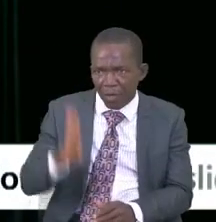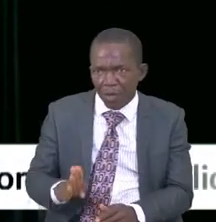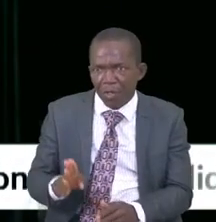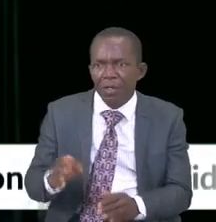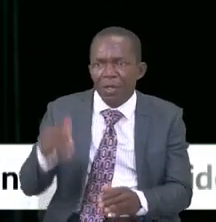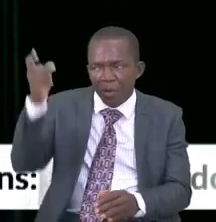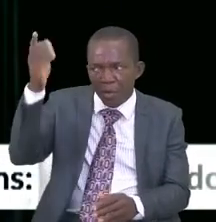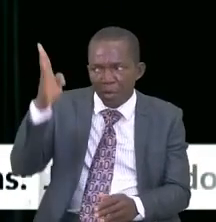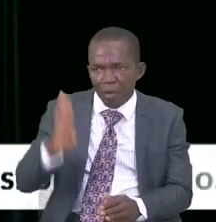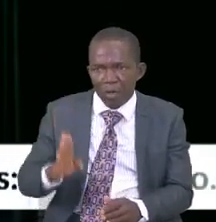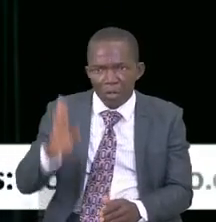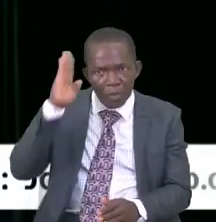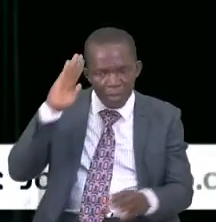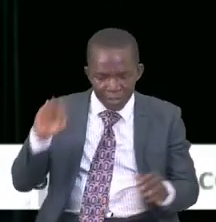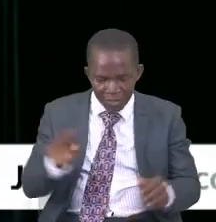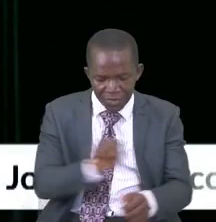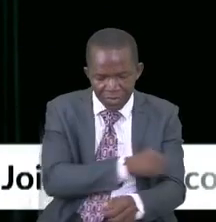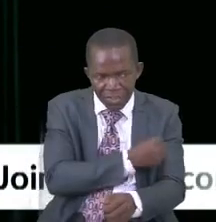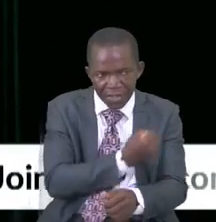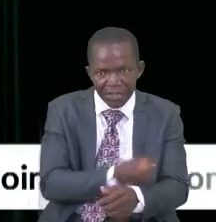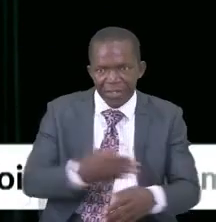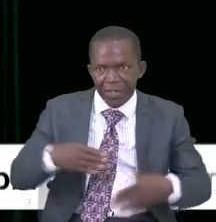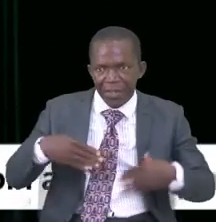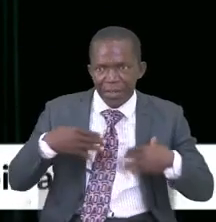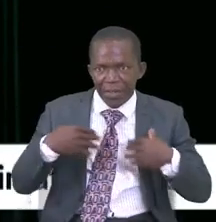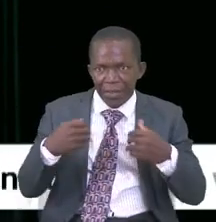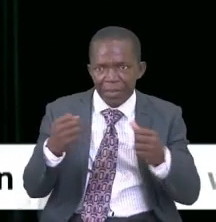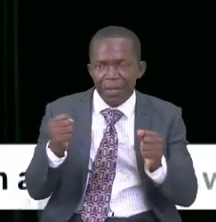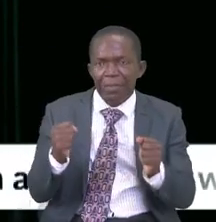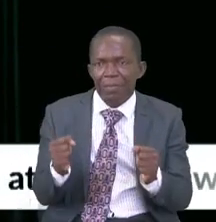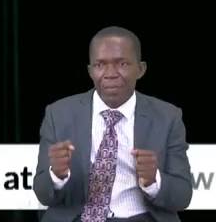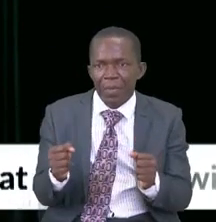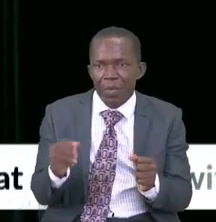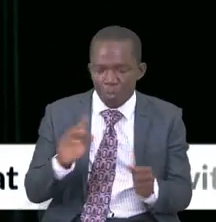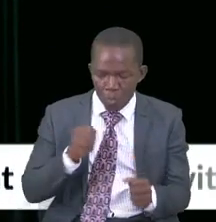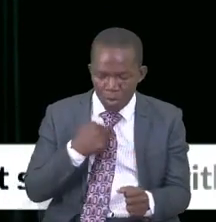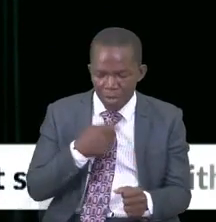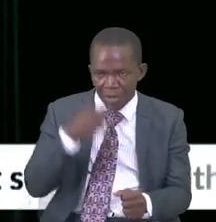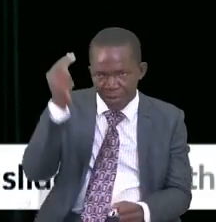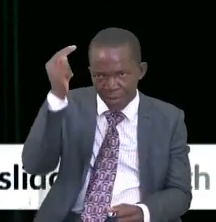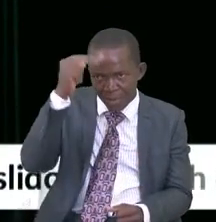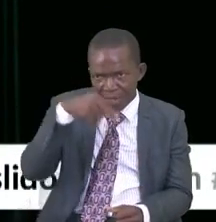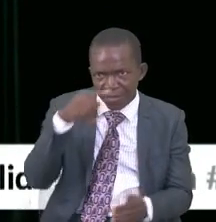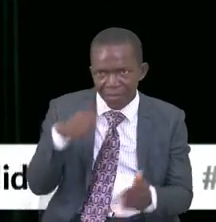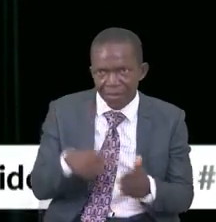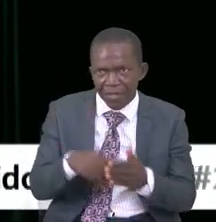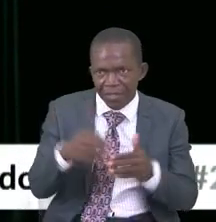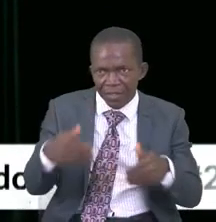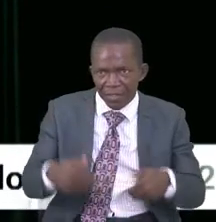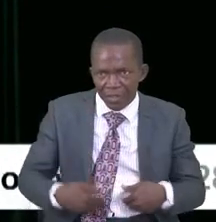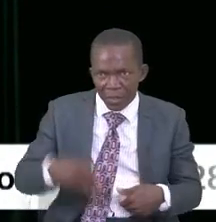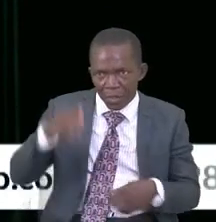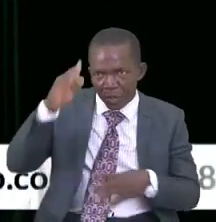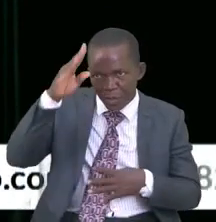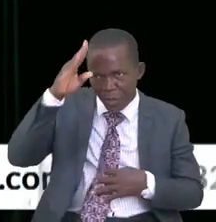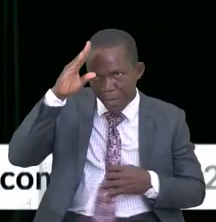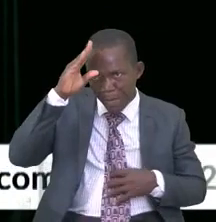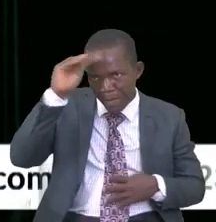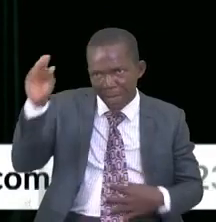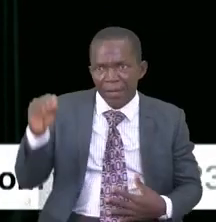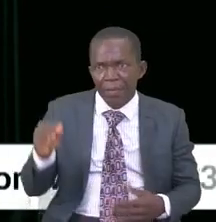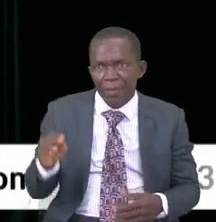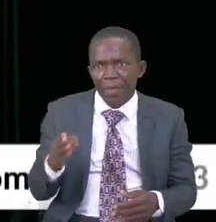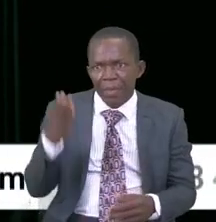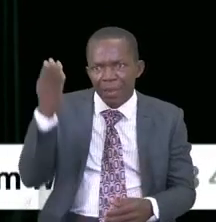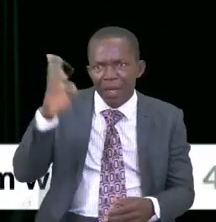will strengthen them that look to be. We need them. We need them. They know things that we can never dream to know. They